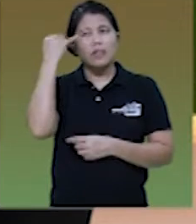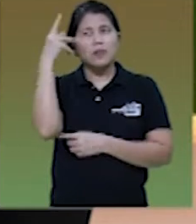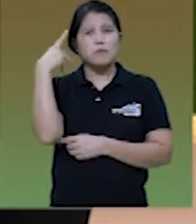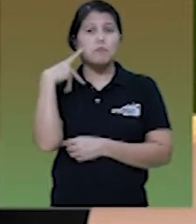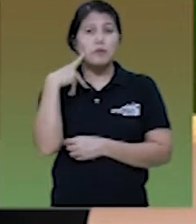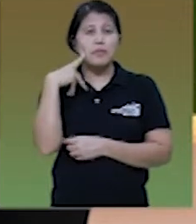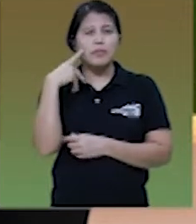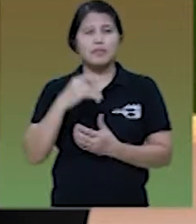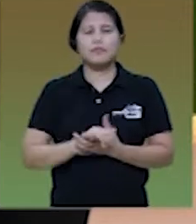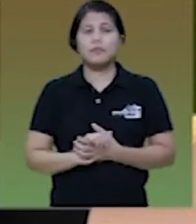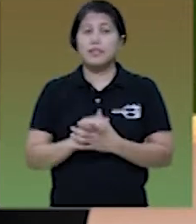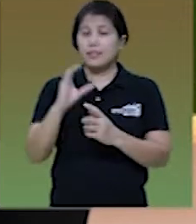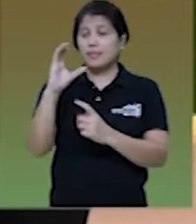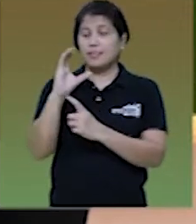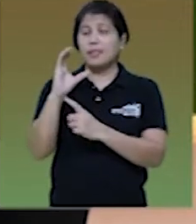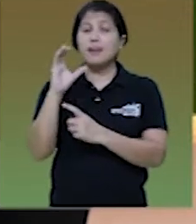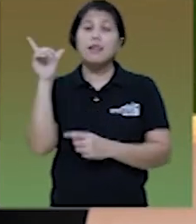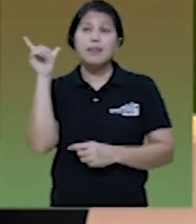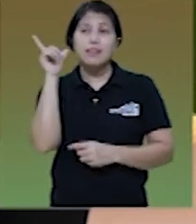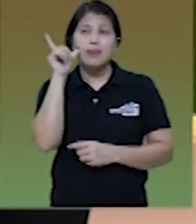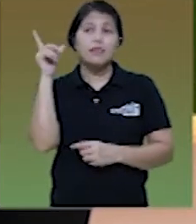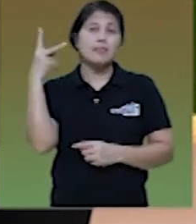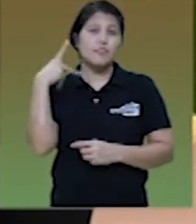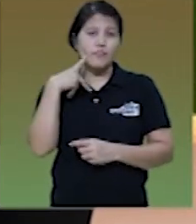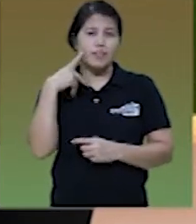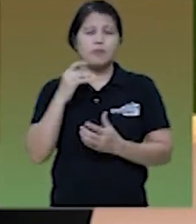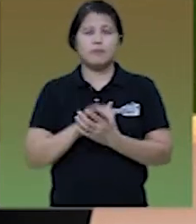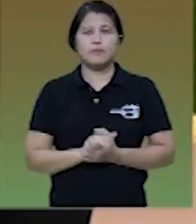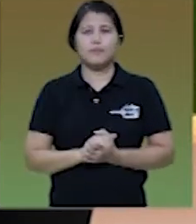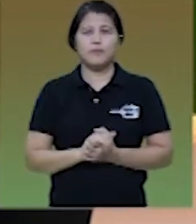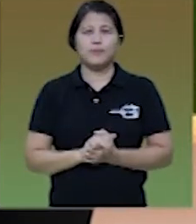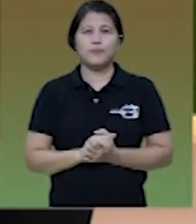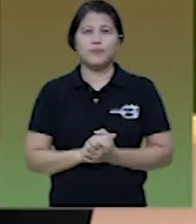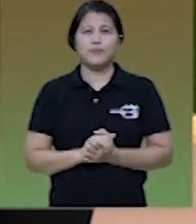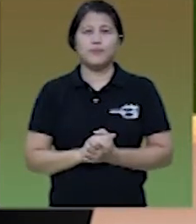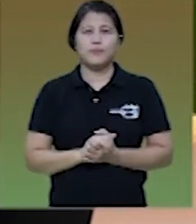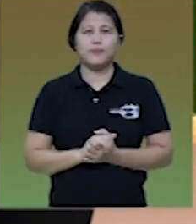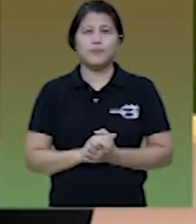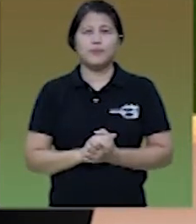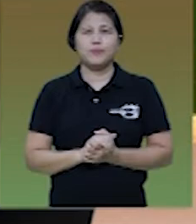and Peter, C. Leonard and Philip.